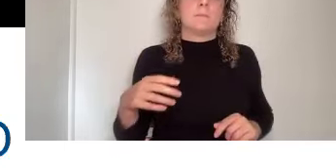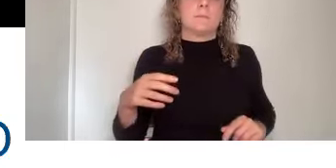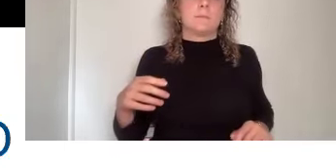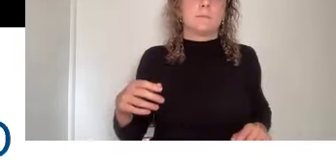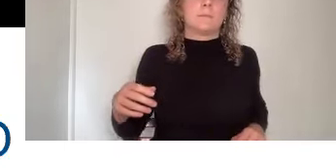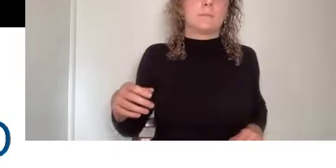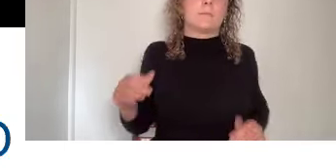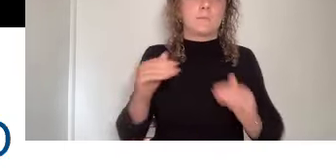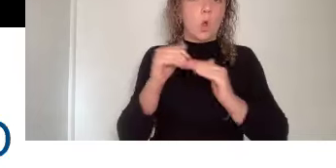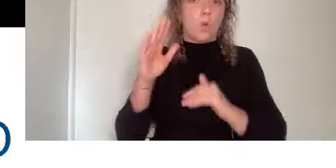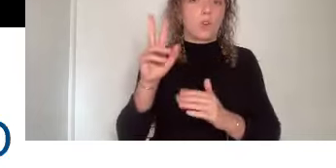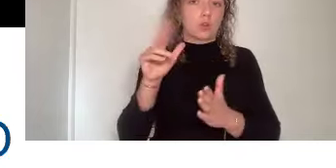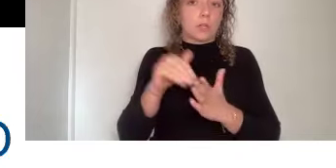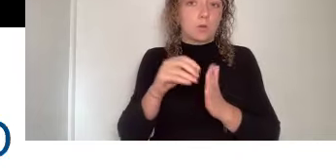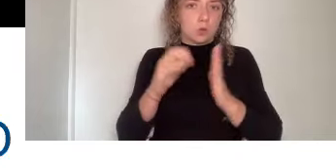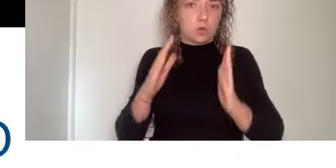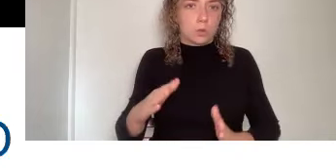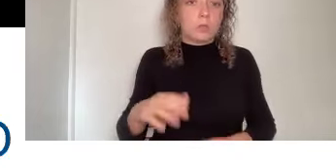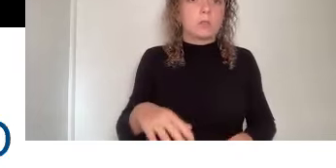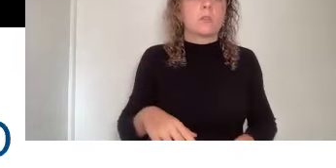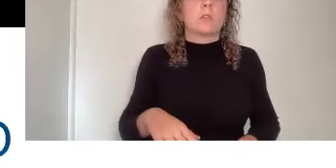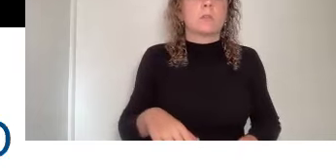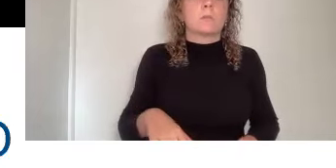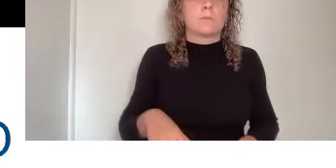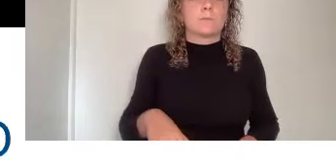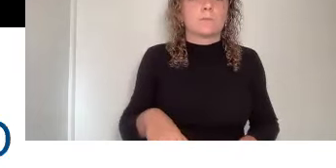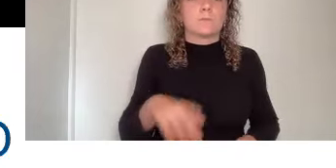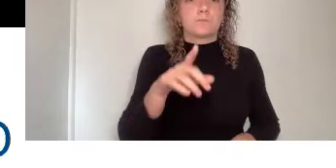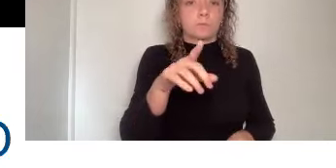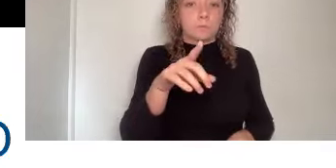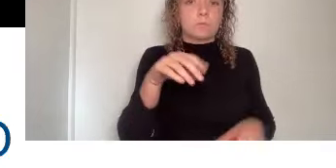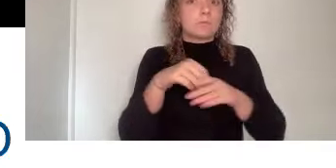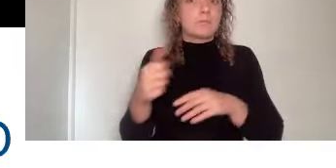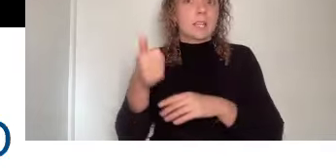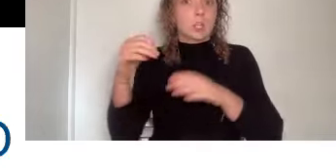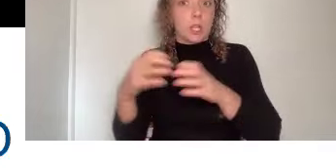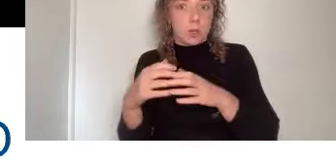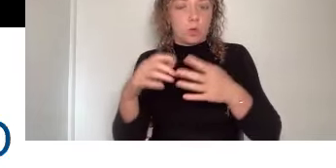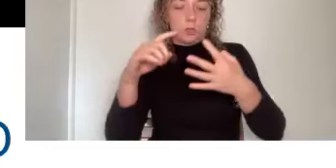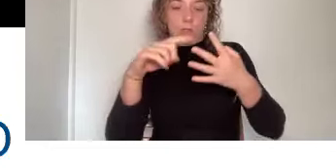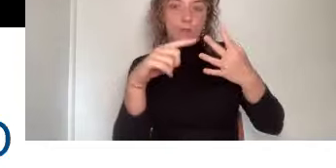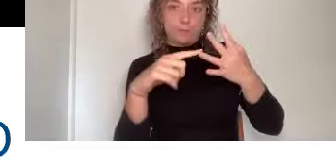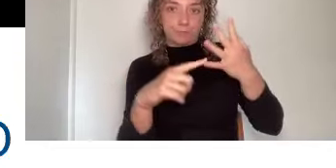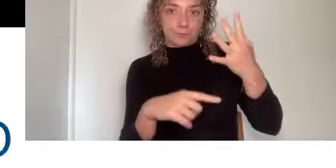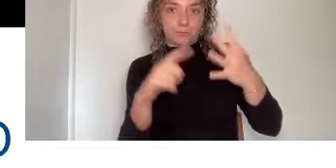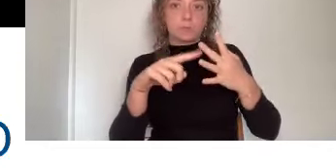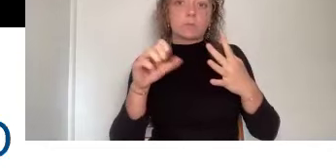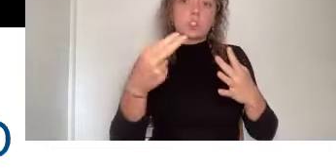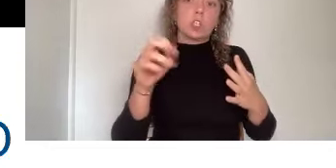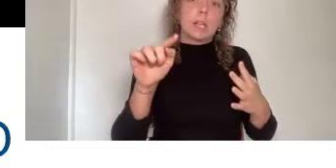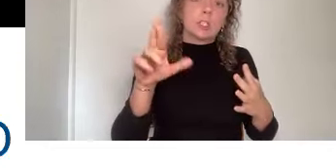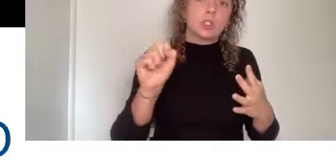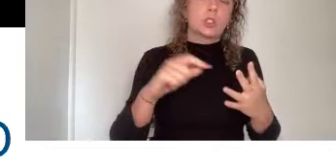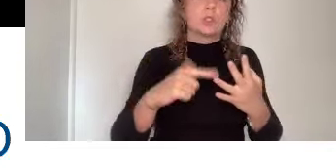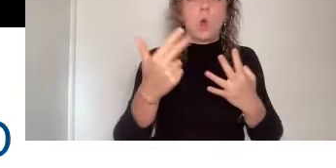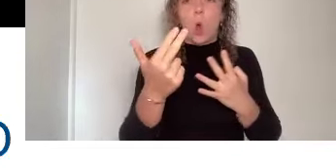it's just over 3,136 students fell into the other categories that include shelters, hotels